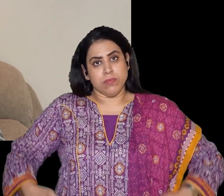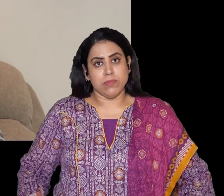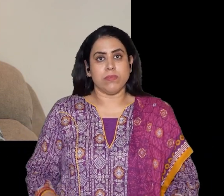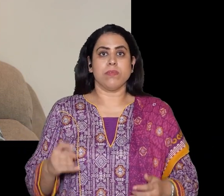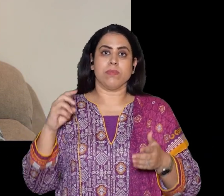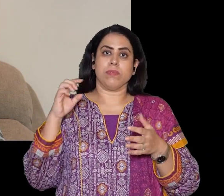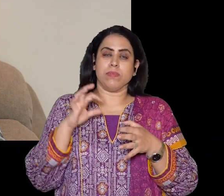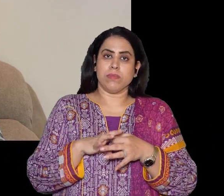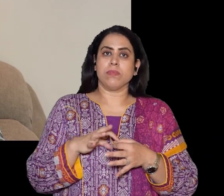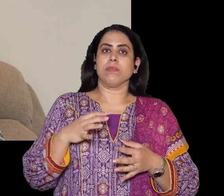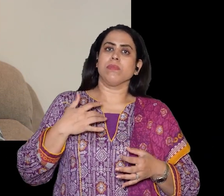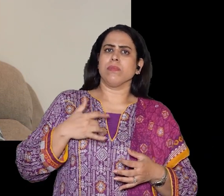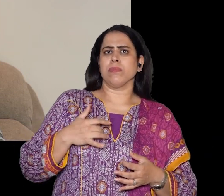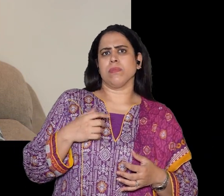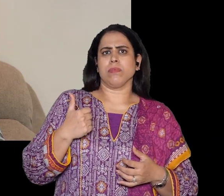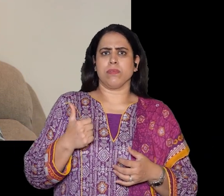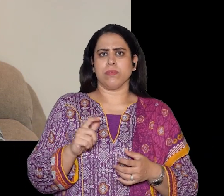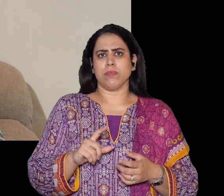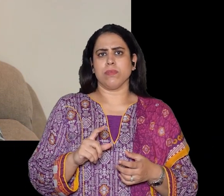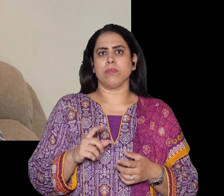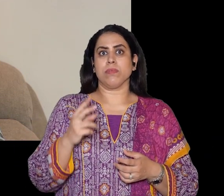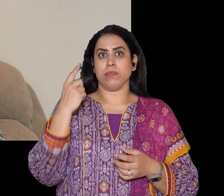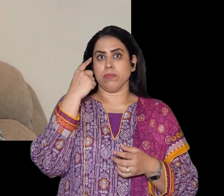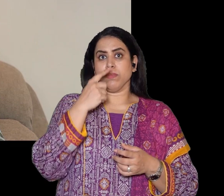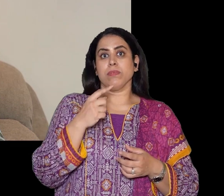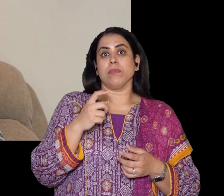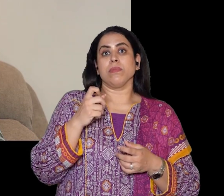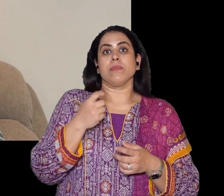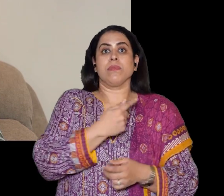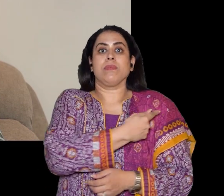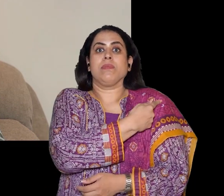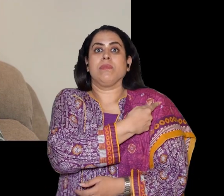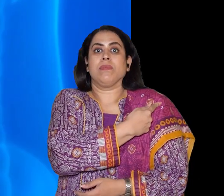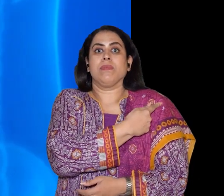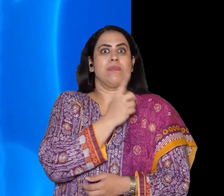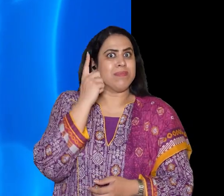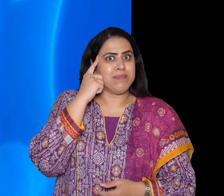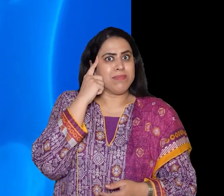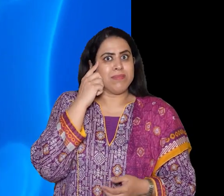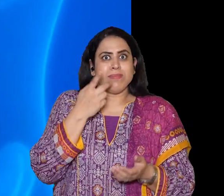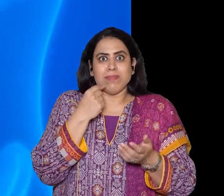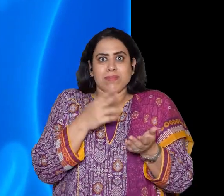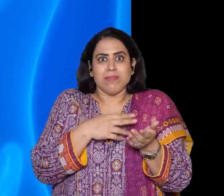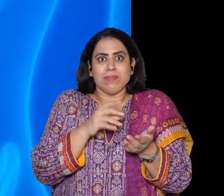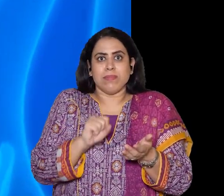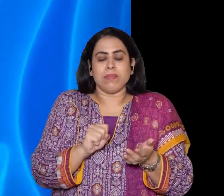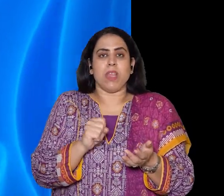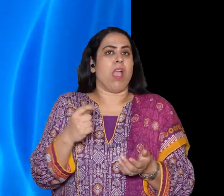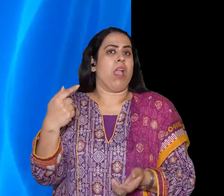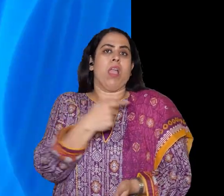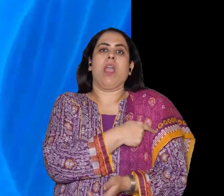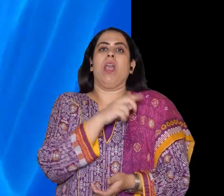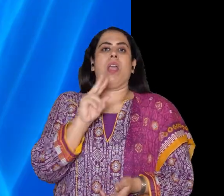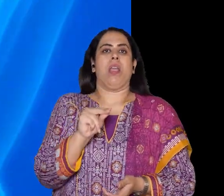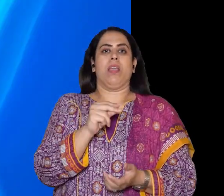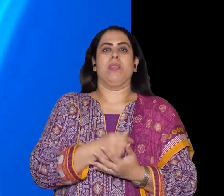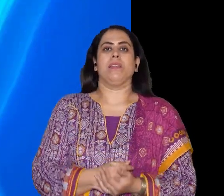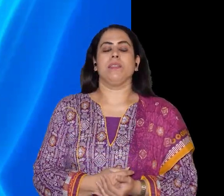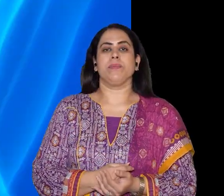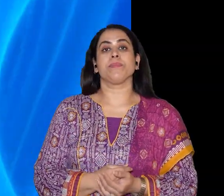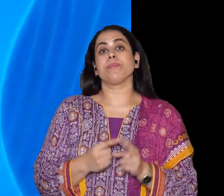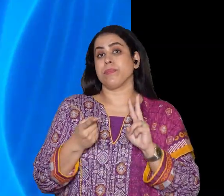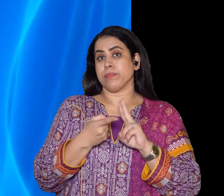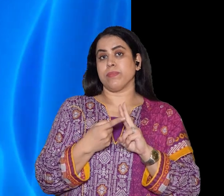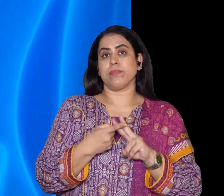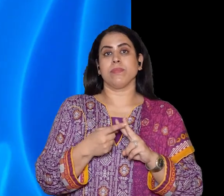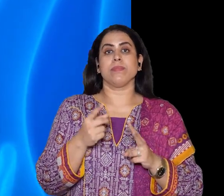body is attacking the normal islet cells in the pancreas which are producing the insulin. So there is no insulin inside the body.